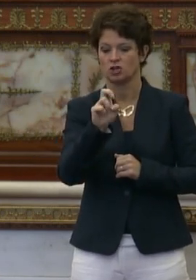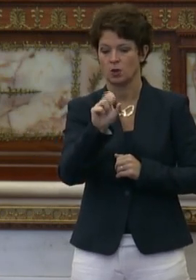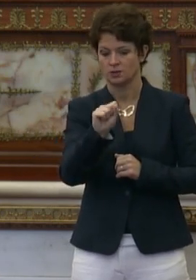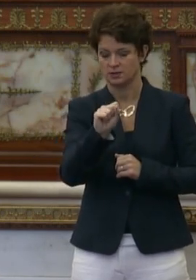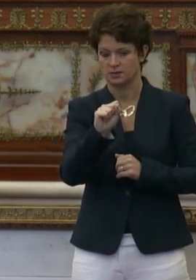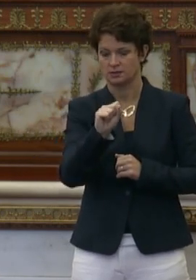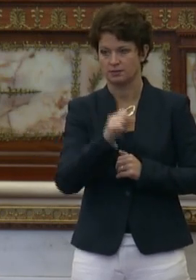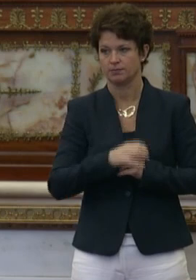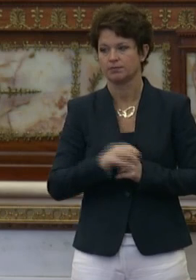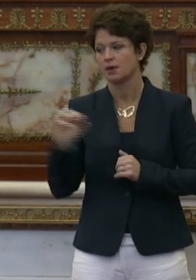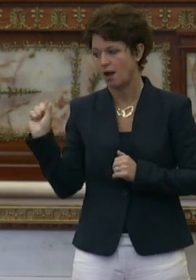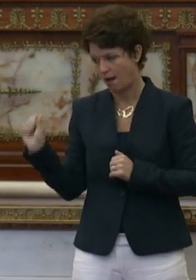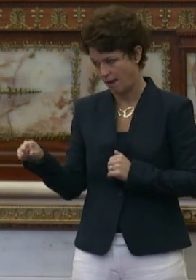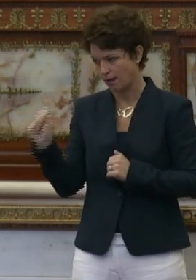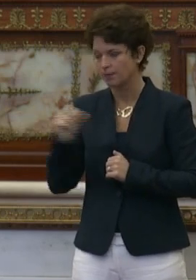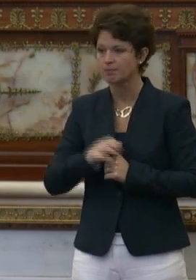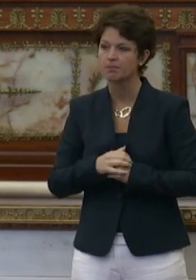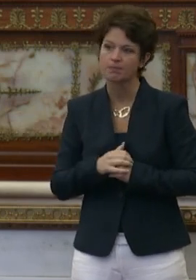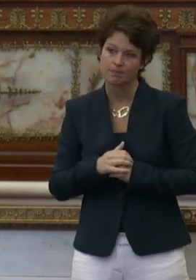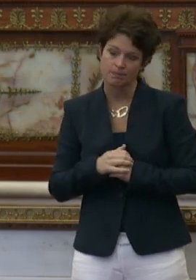Councilman Jones. Aye.